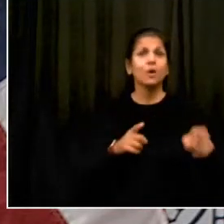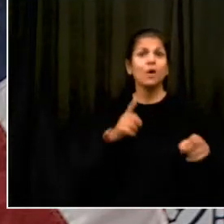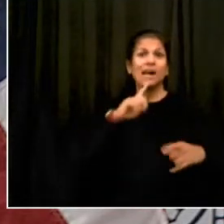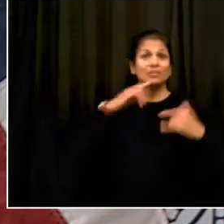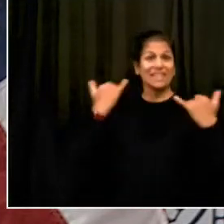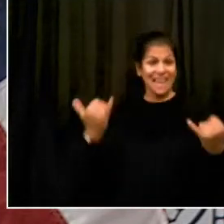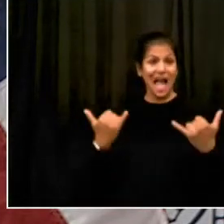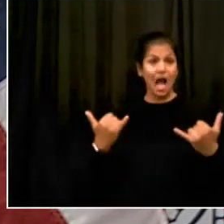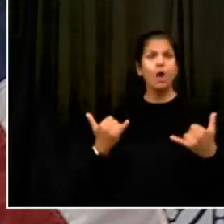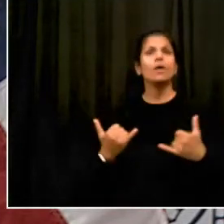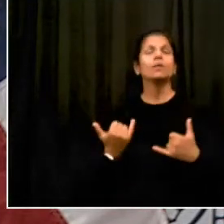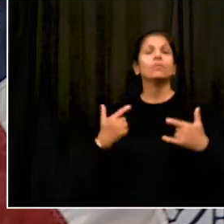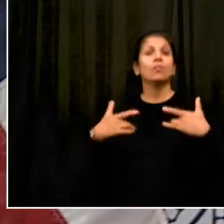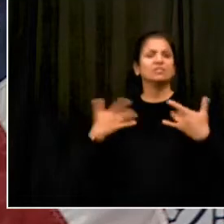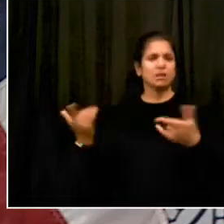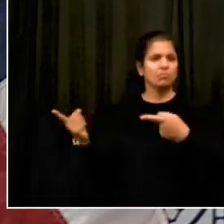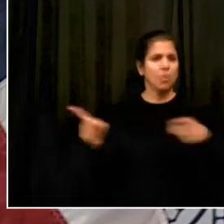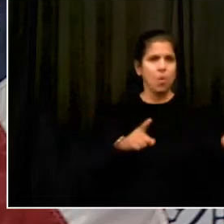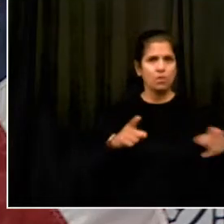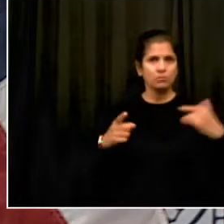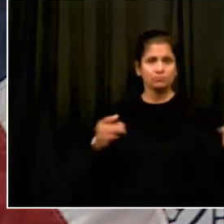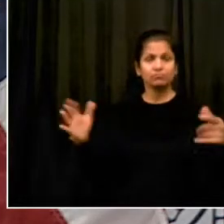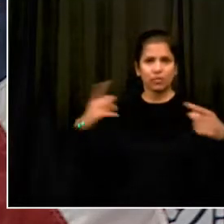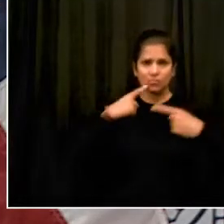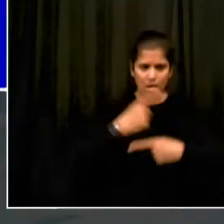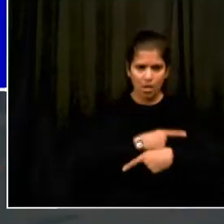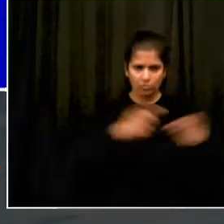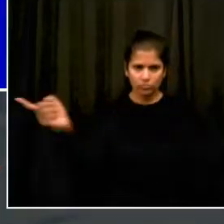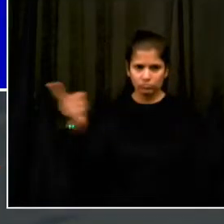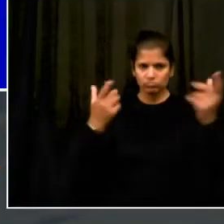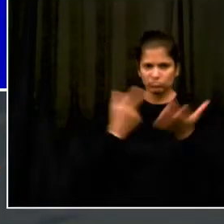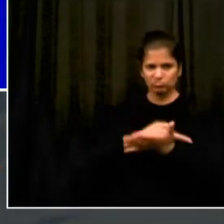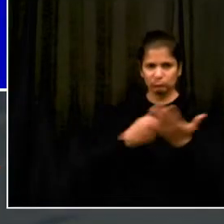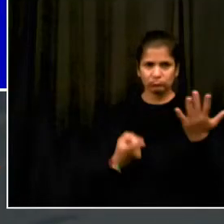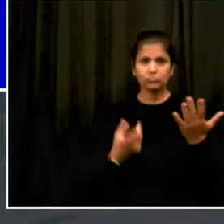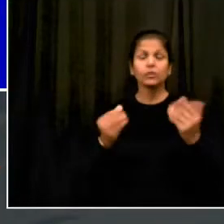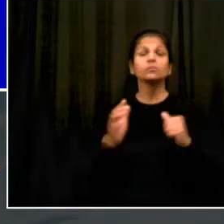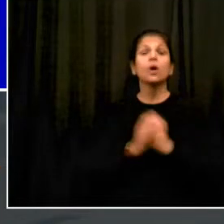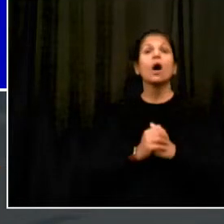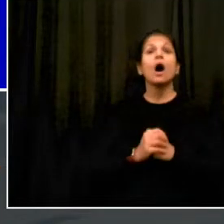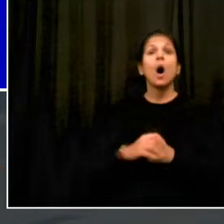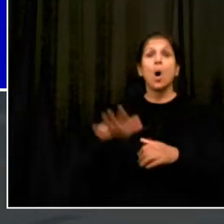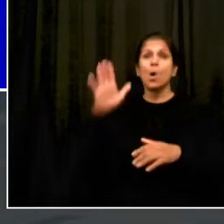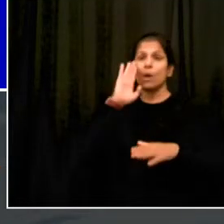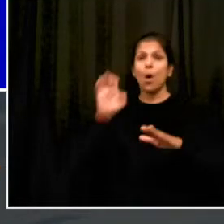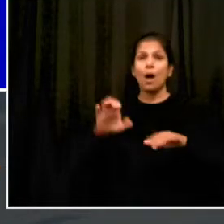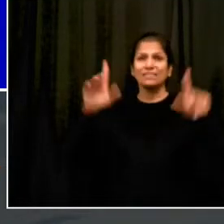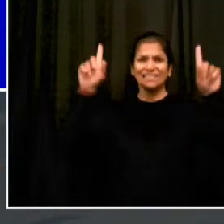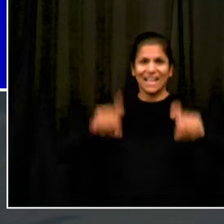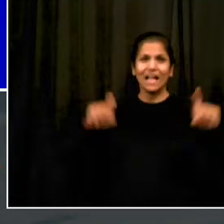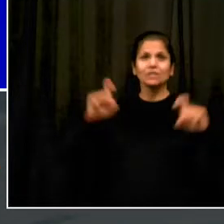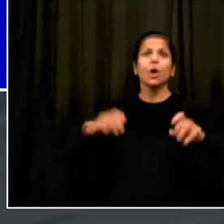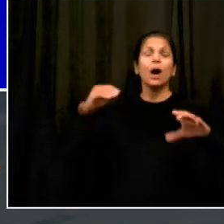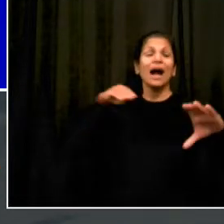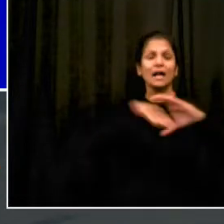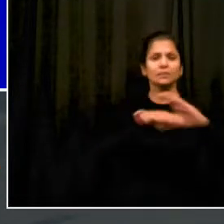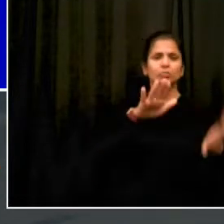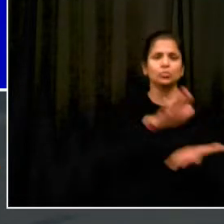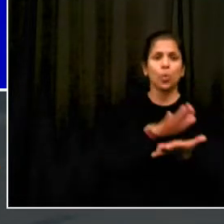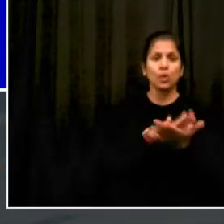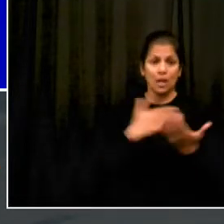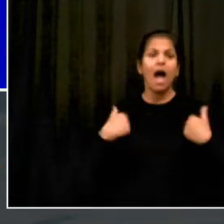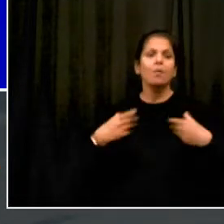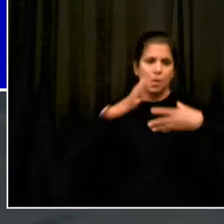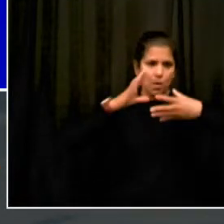that is going to go from monthly in every school to weekly in every school. We will have